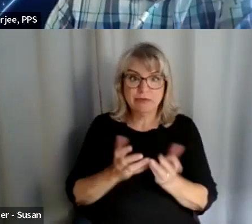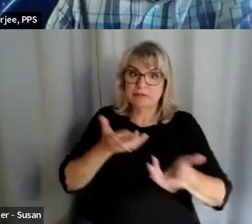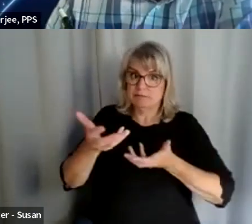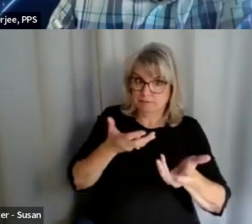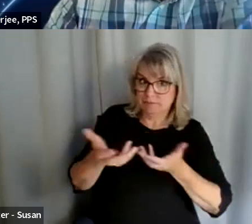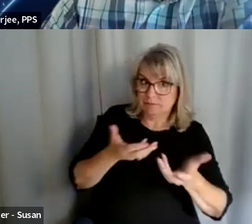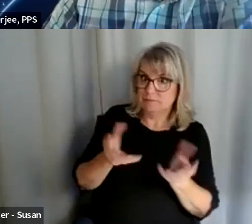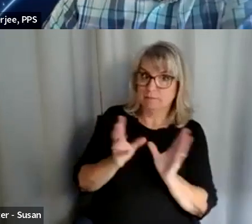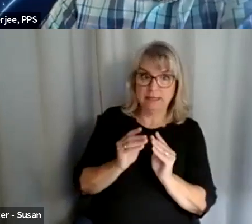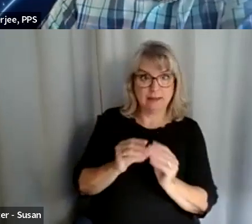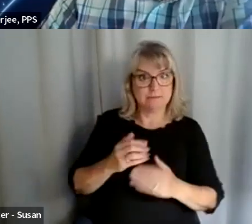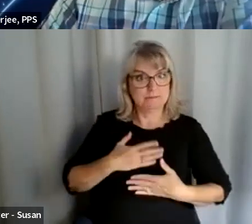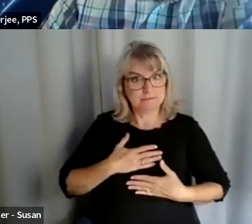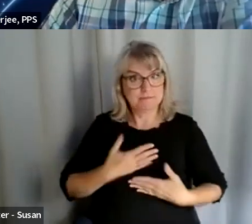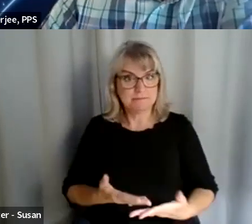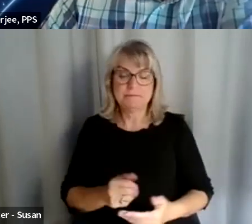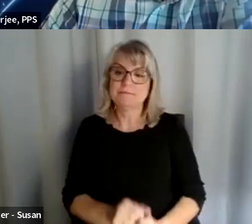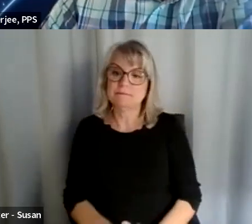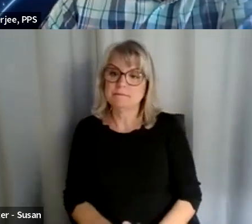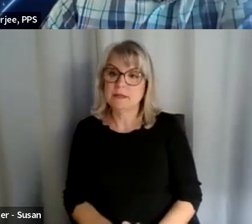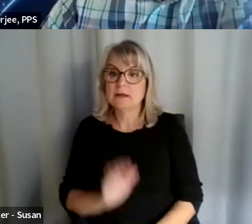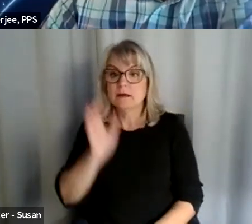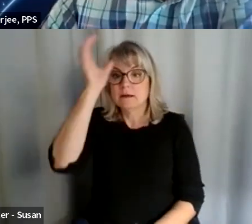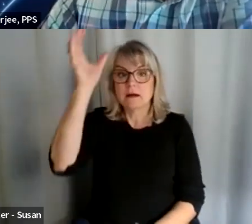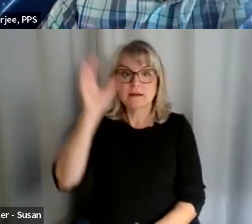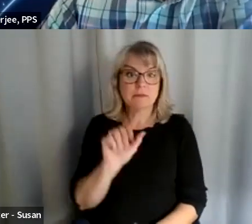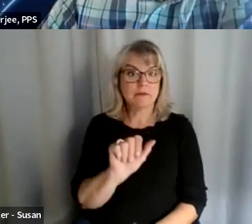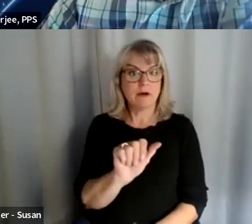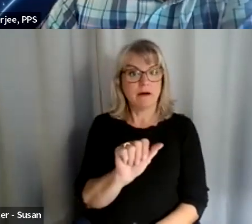was this whole concept of IA,